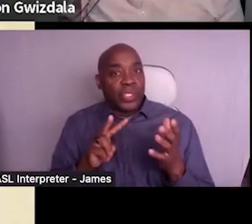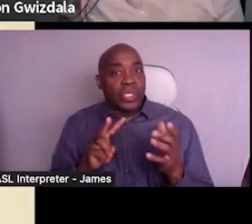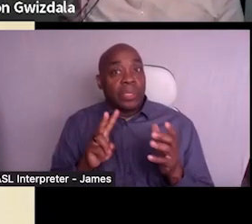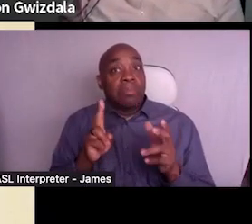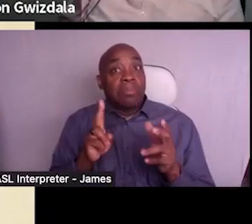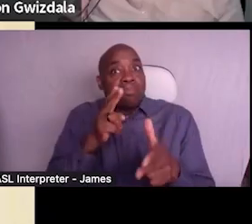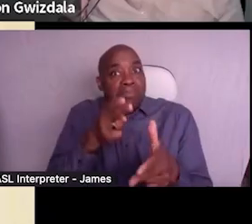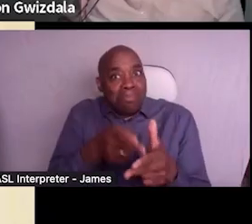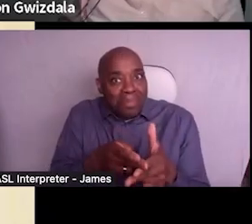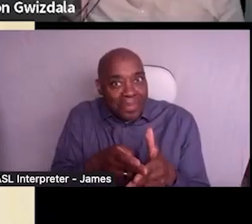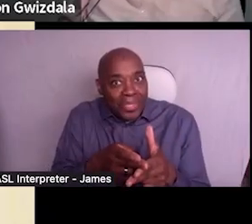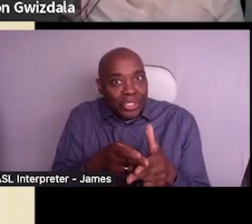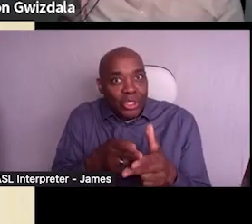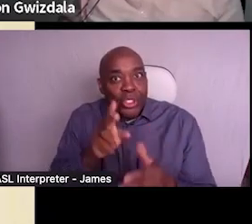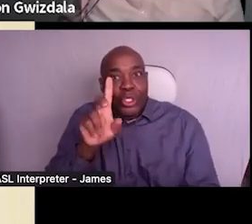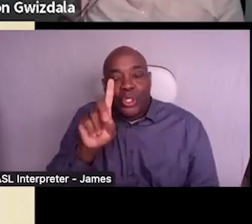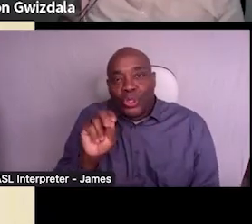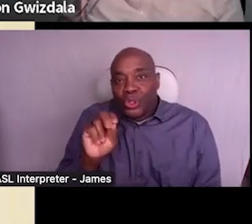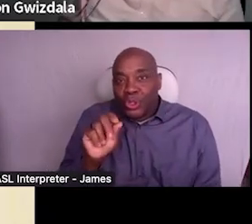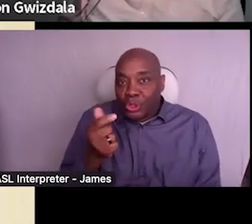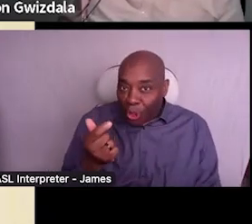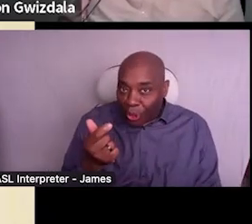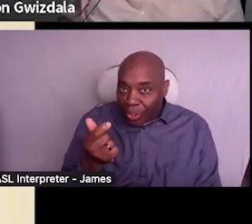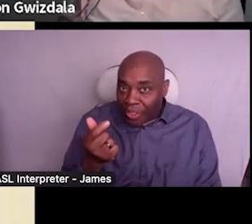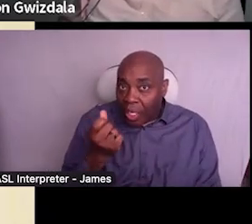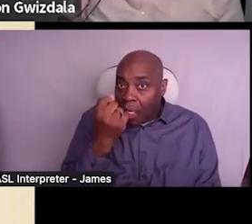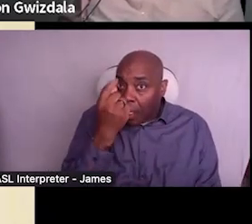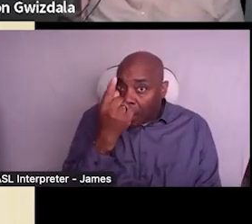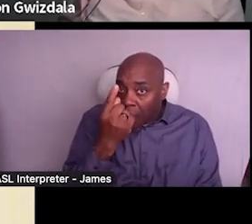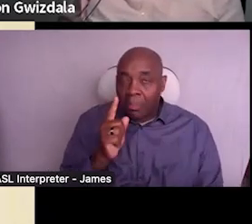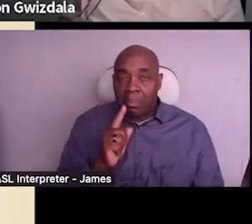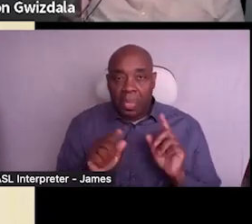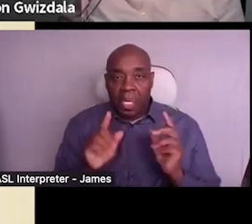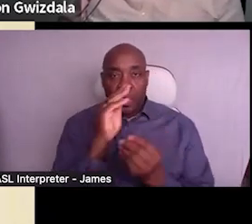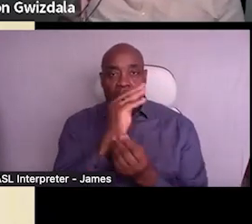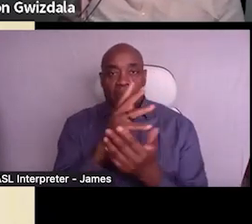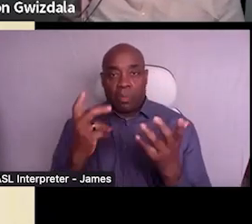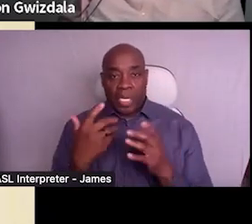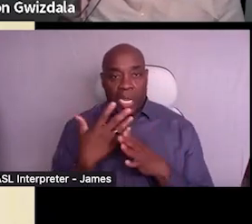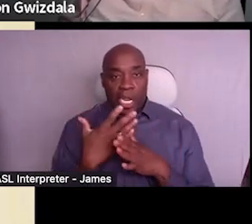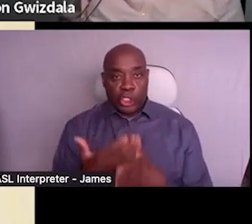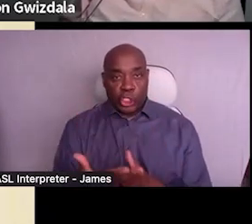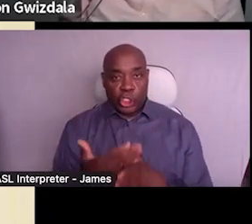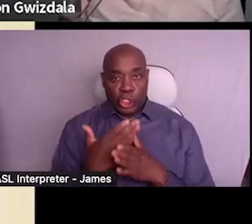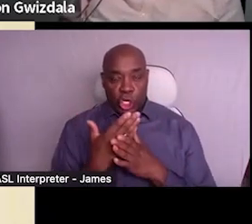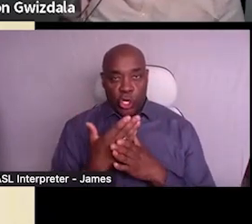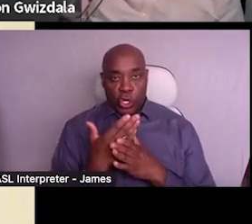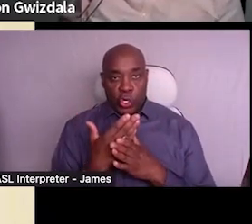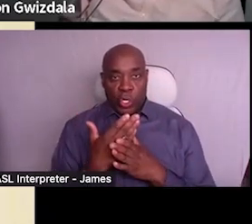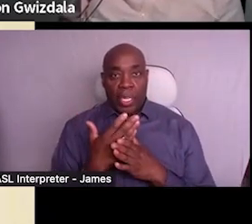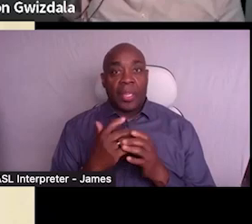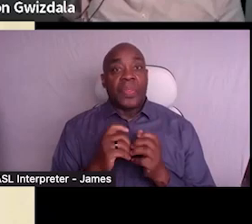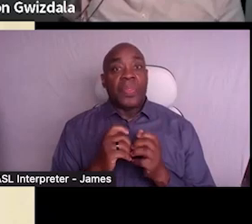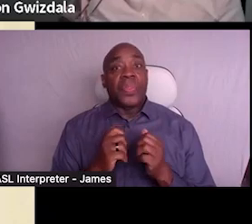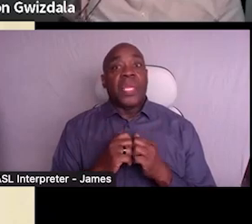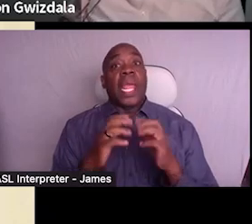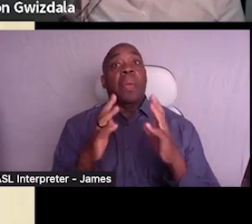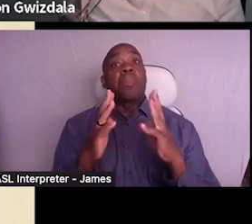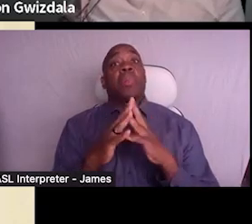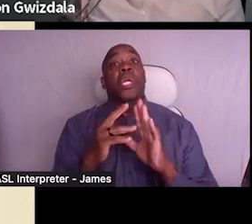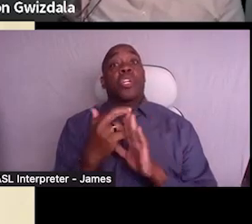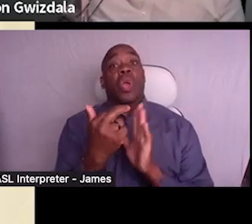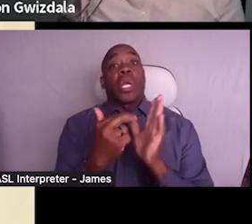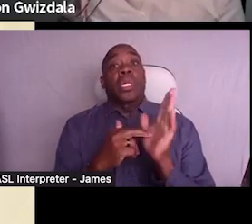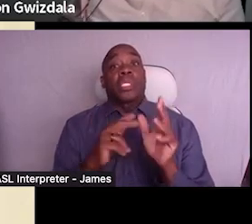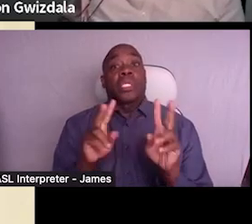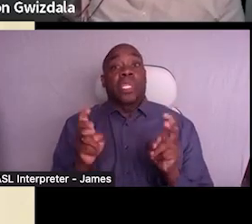mentions dogs. But in the information that I've shared, which are the implementing regulations of Title III